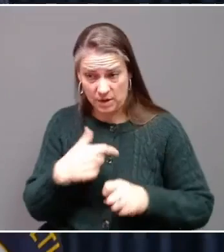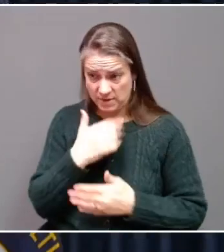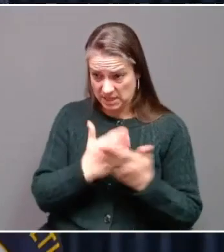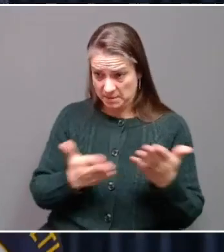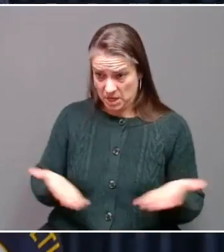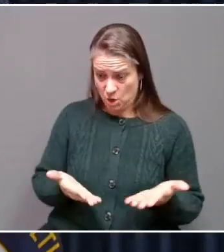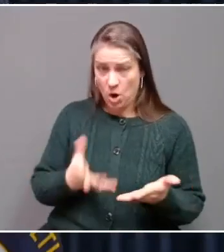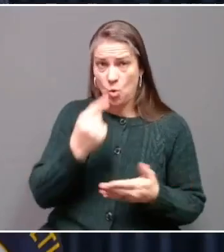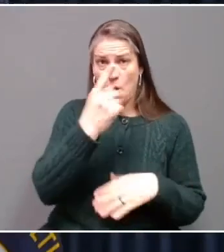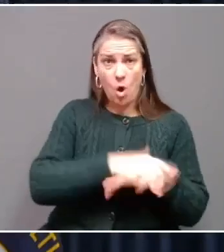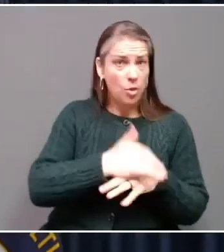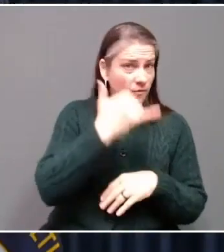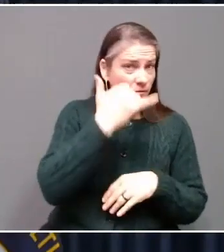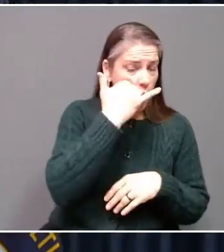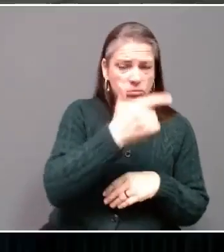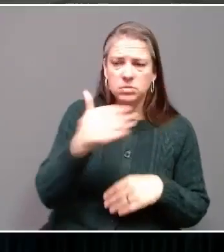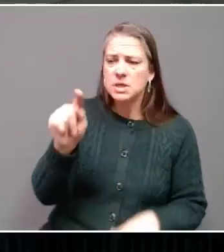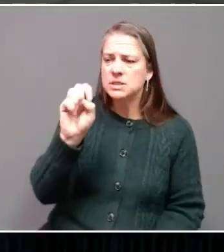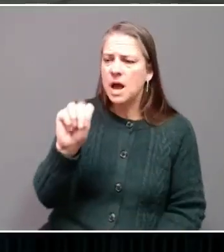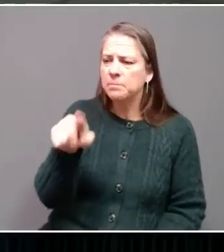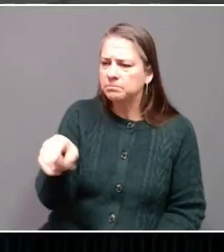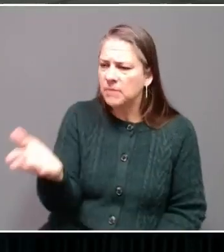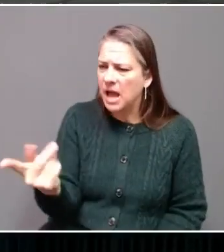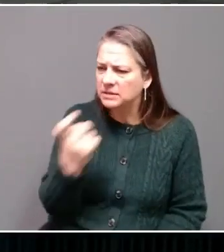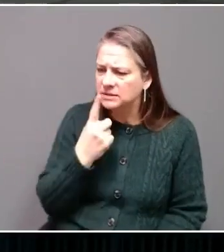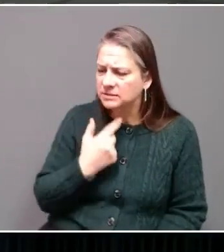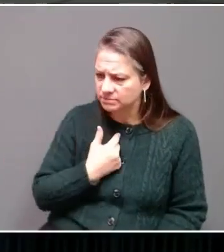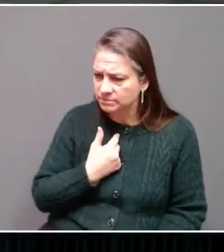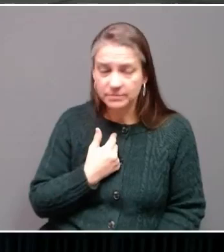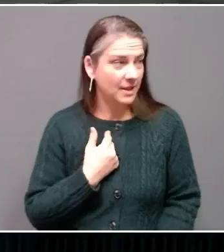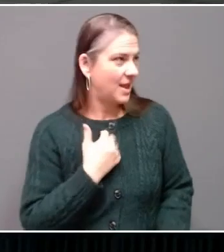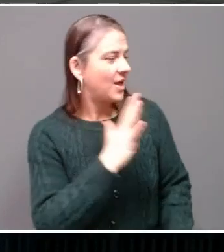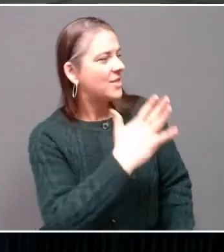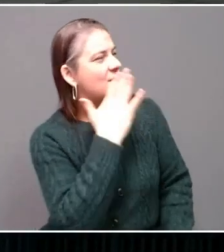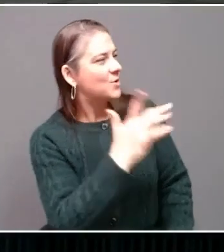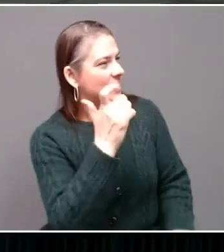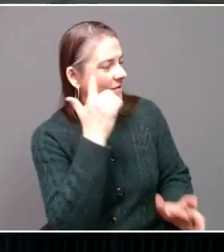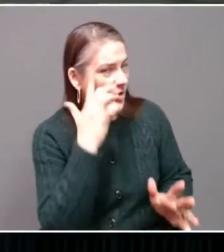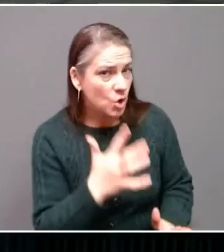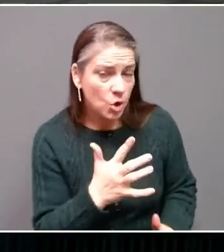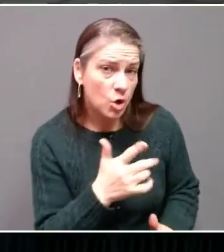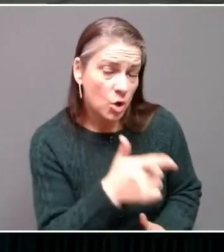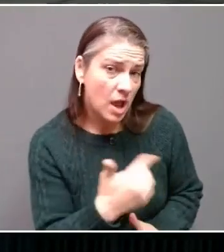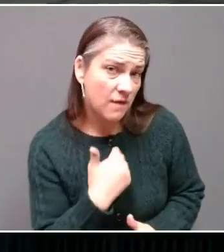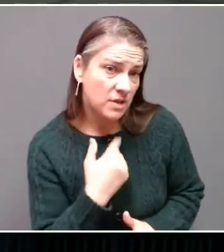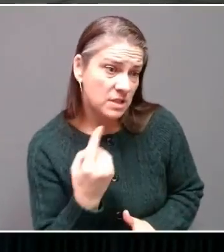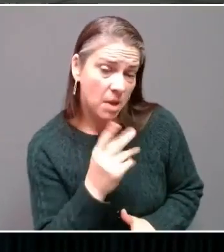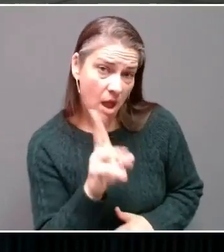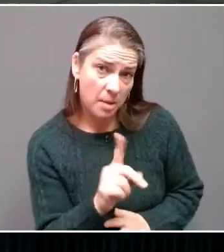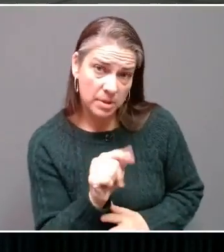line. We'll start with Tom Latek. All right, thank you, Governor. You can give anything on no update on the